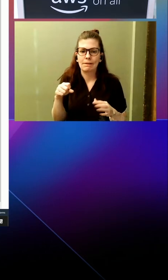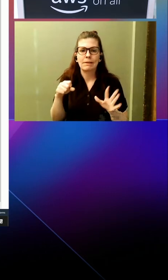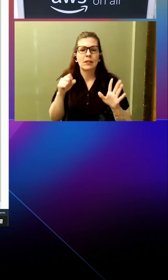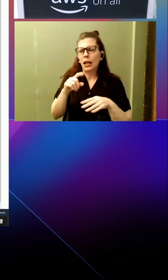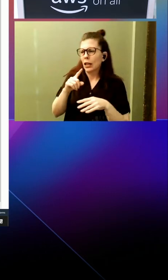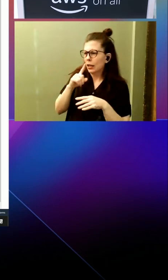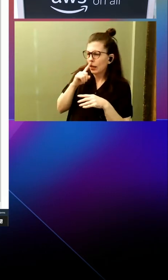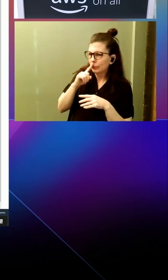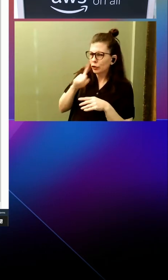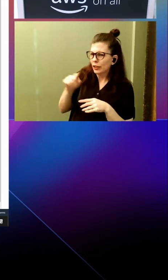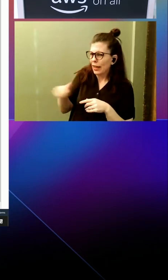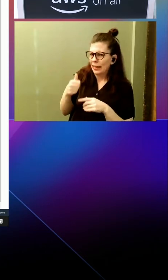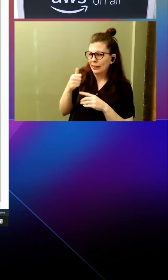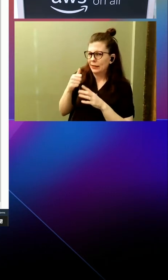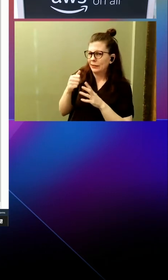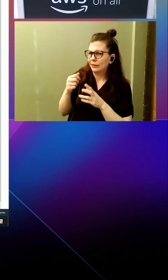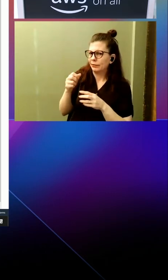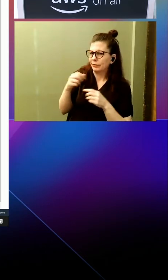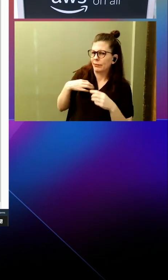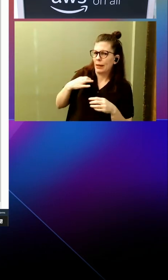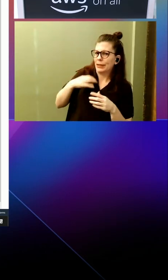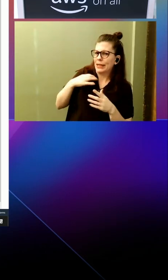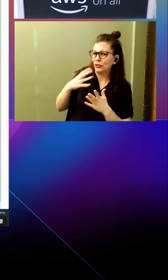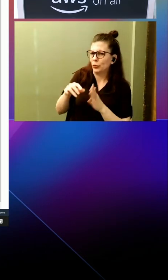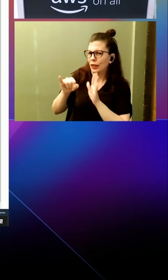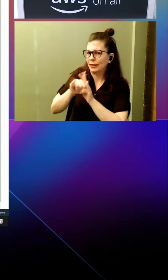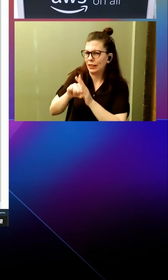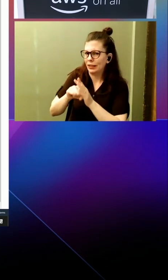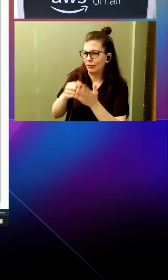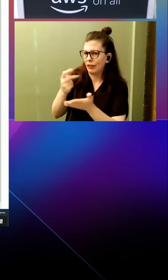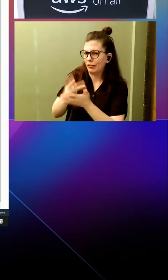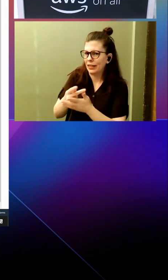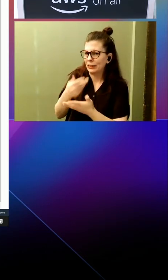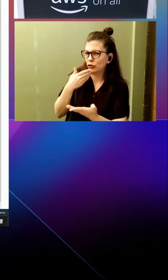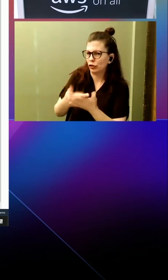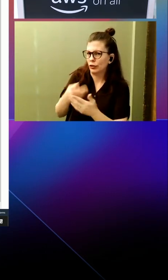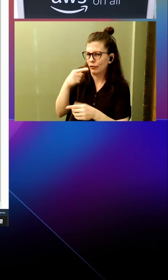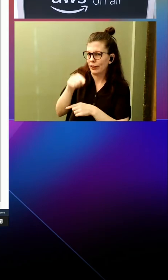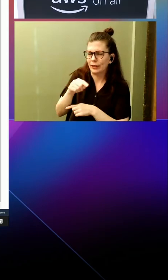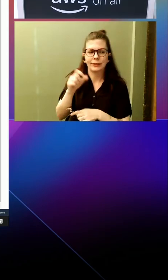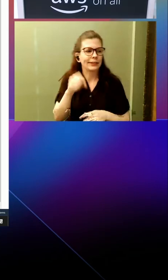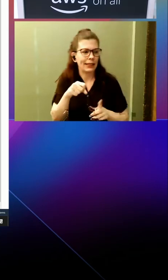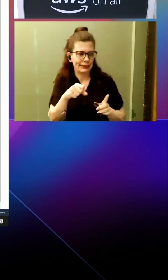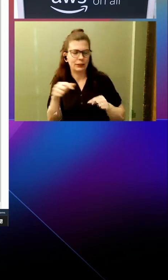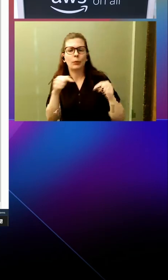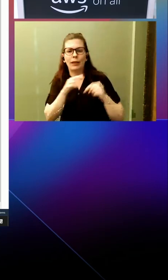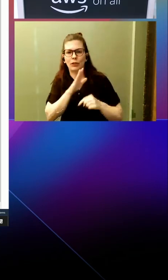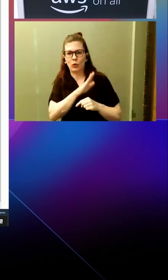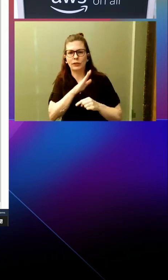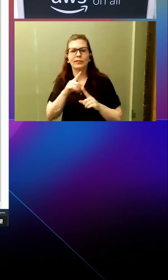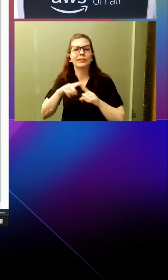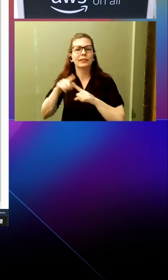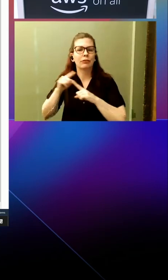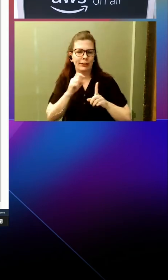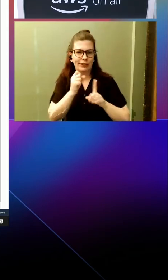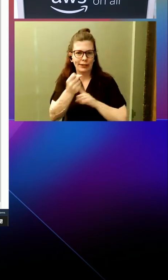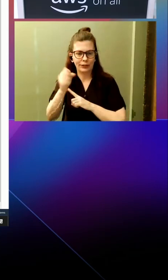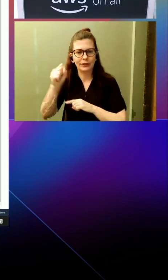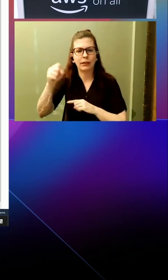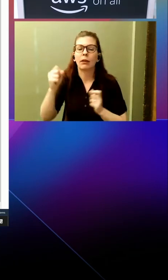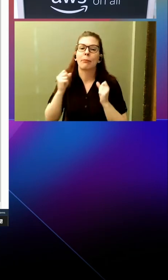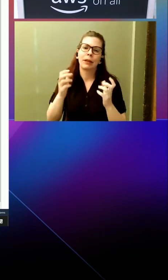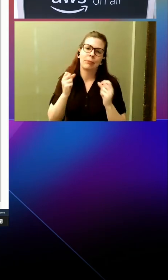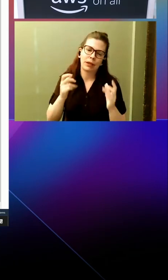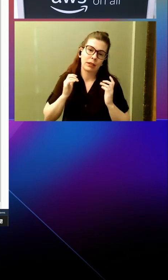identity verification would be a candidate for this. So going back to your question, yes, the different use cases. A lot of our customers, when you're